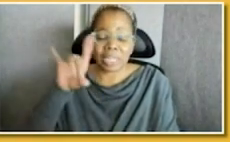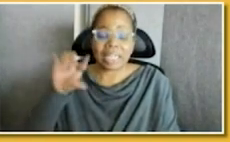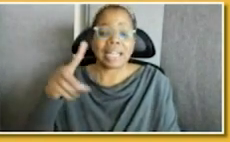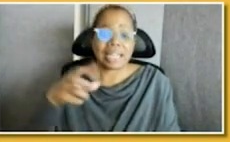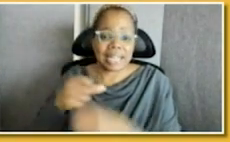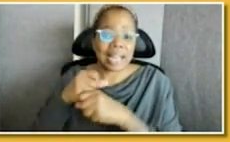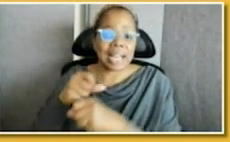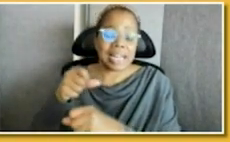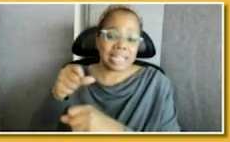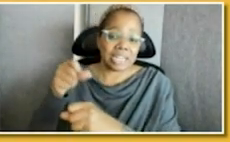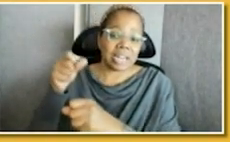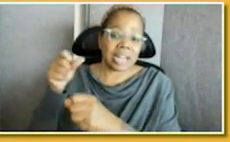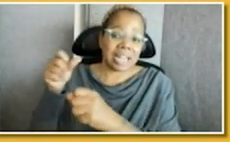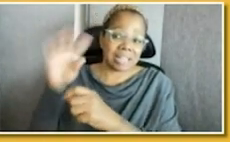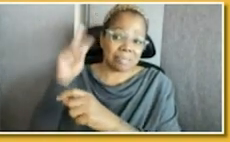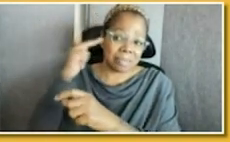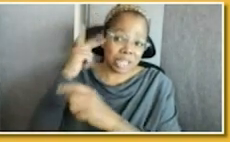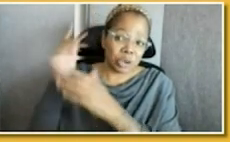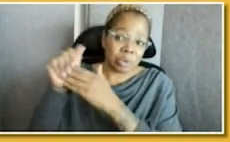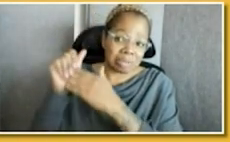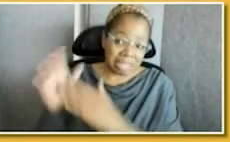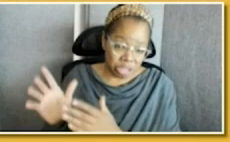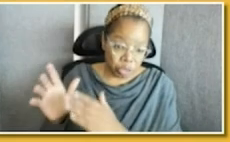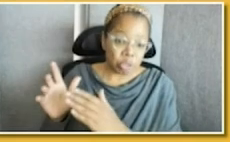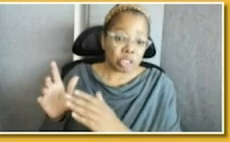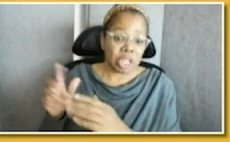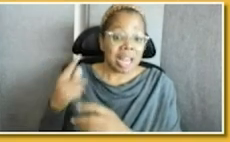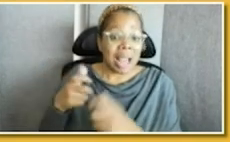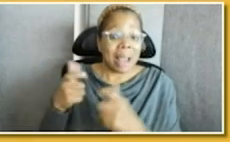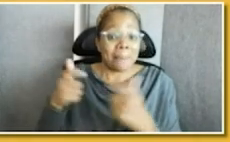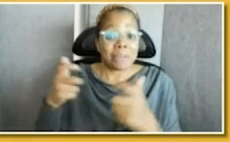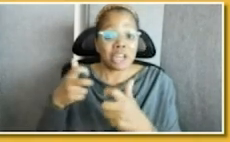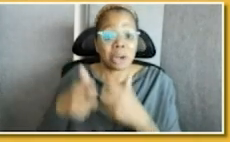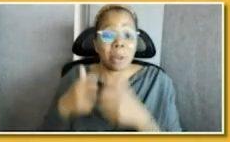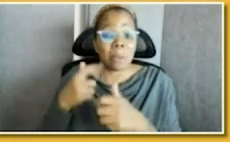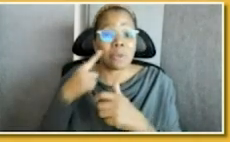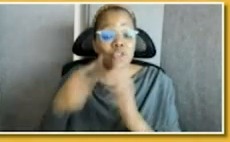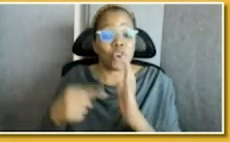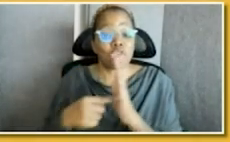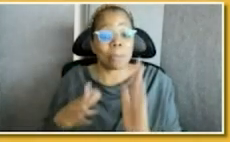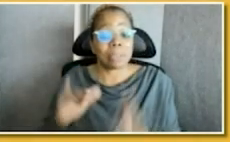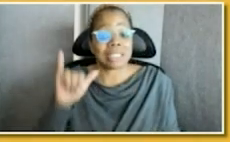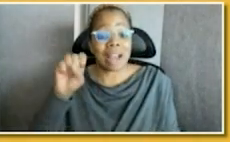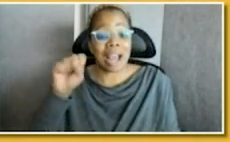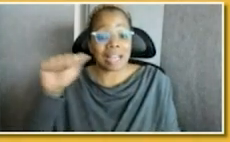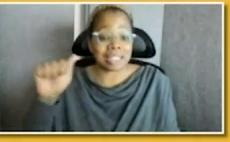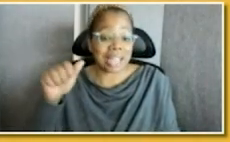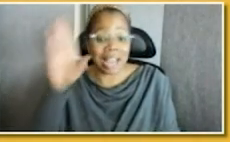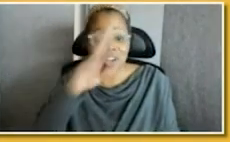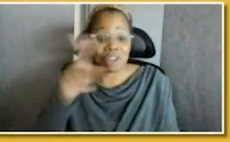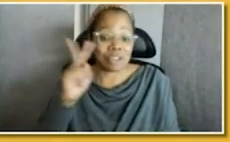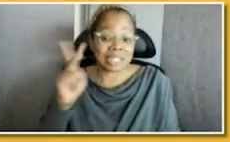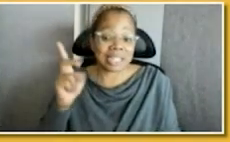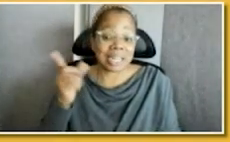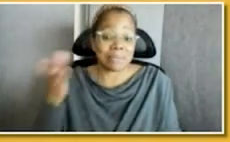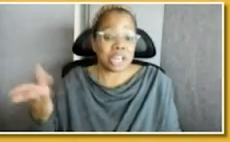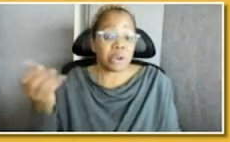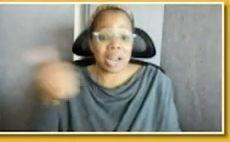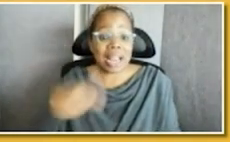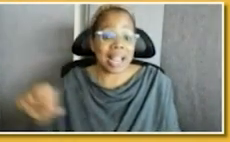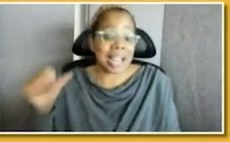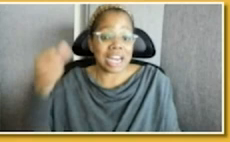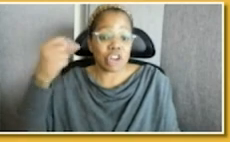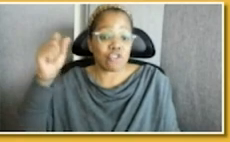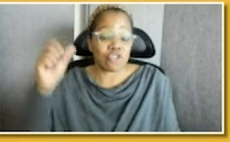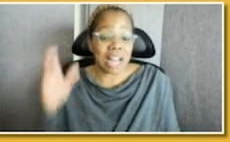a big problem for somebody like Representative Issa, you know, I've never seen him at any of those rallies. And I was in his district at the